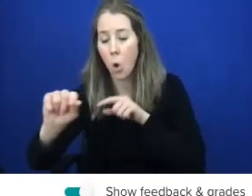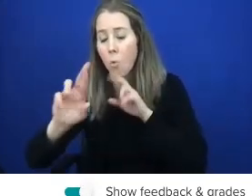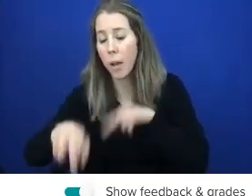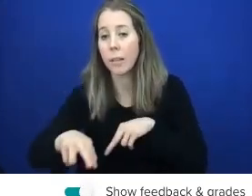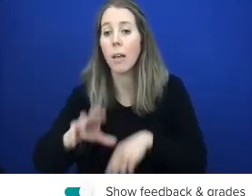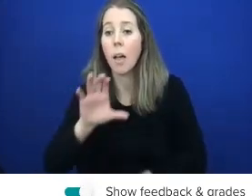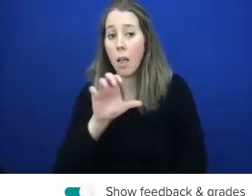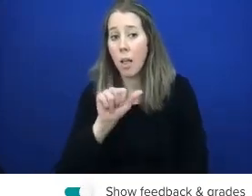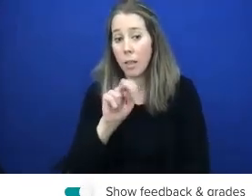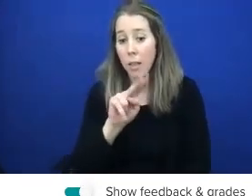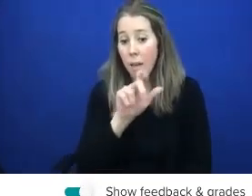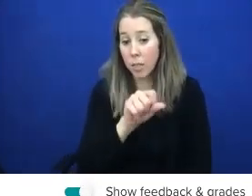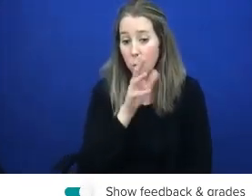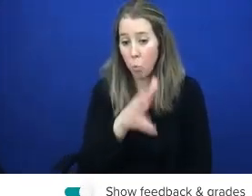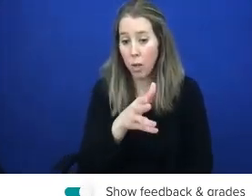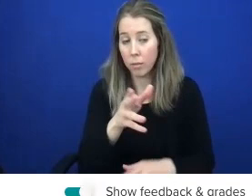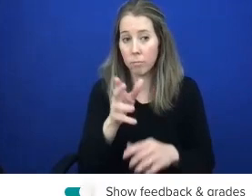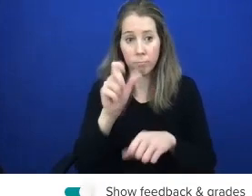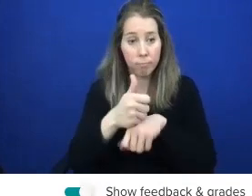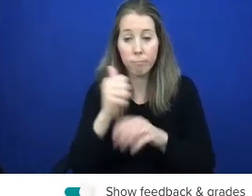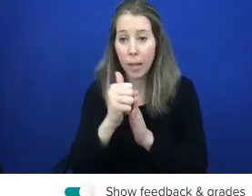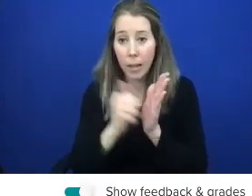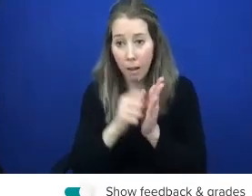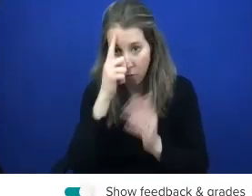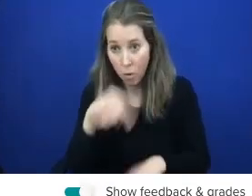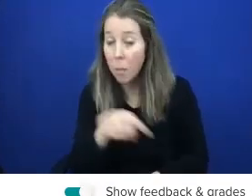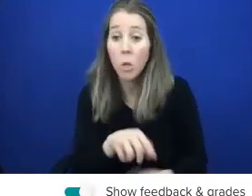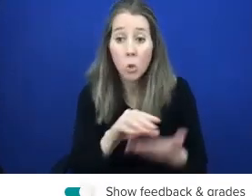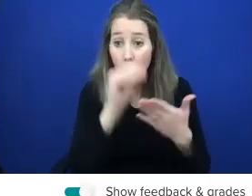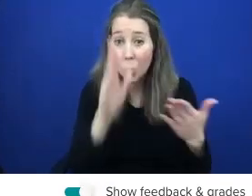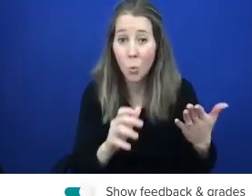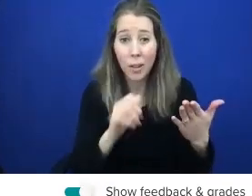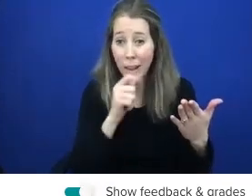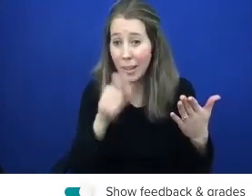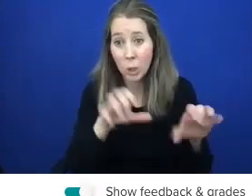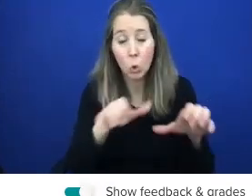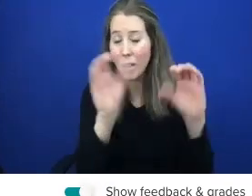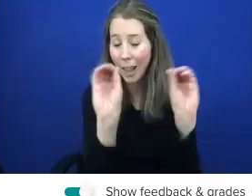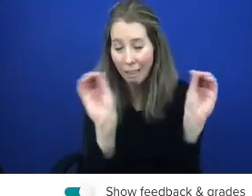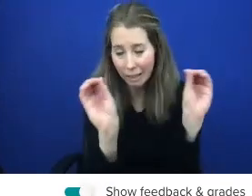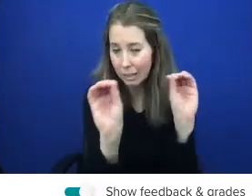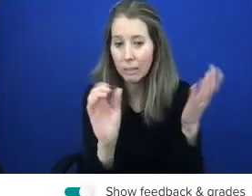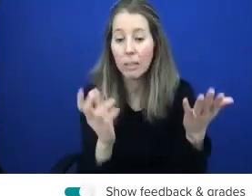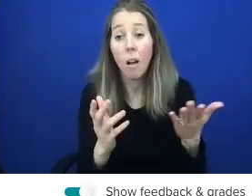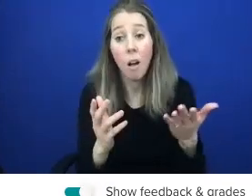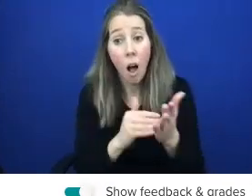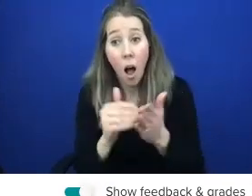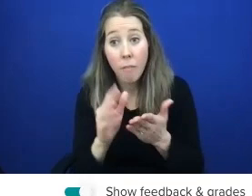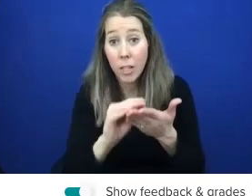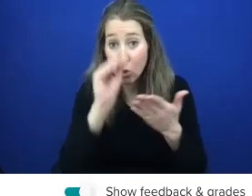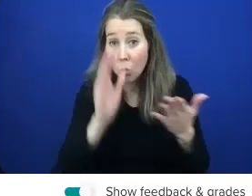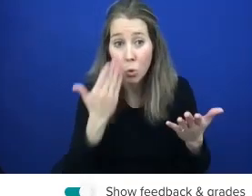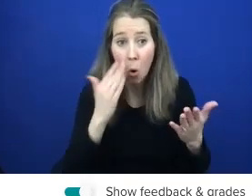Canvas will create their accounts for them, so the student doesn't need to do anything. In most cases, they don't even know that they're going to a